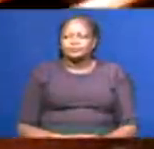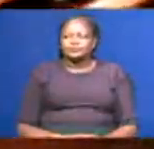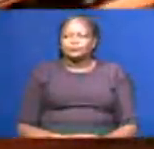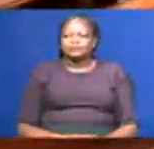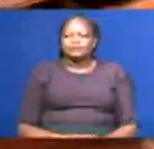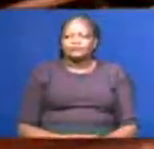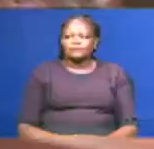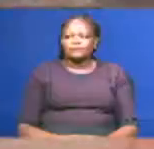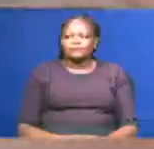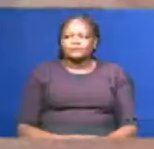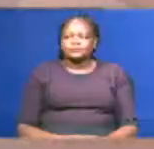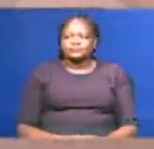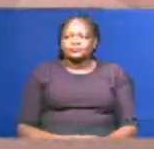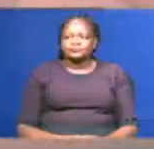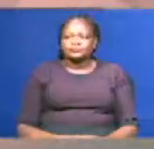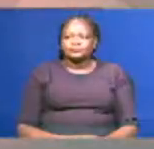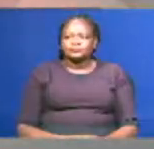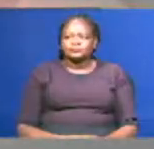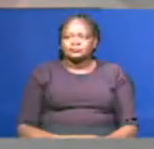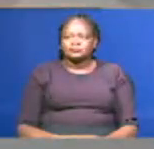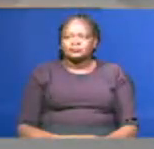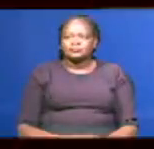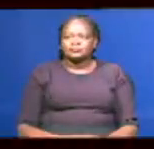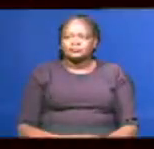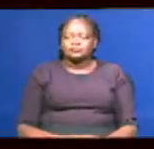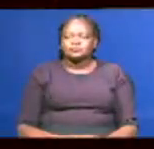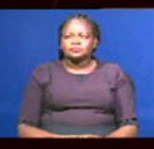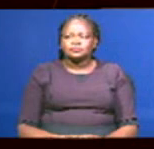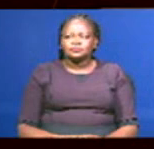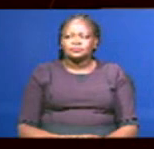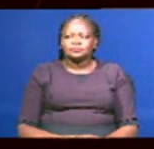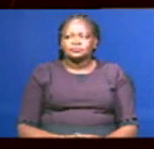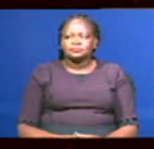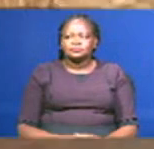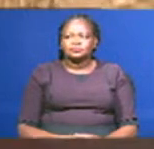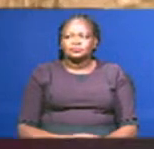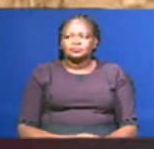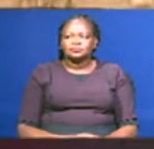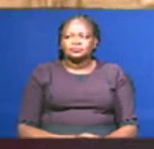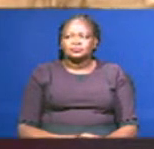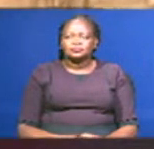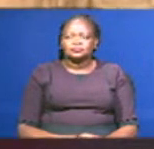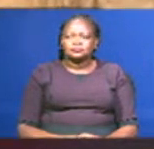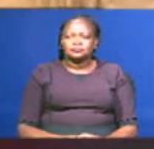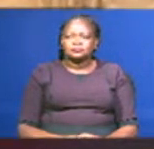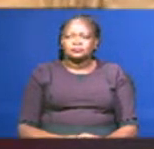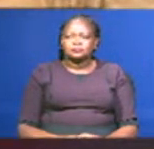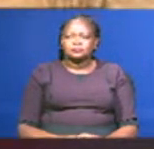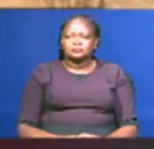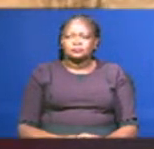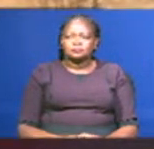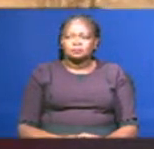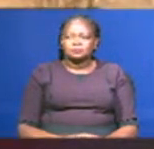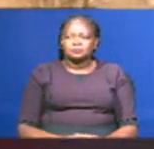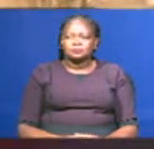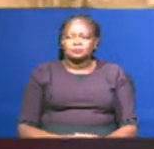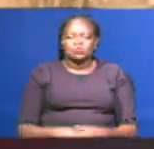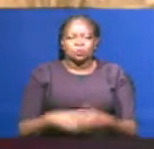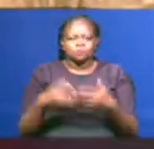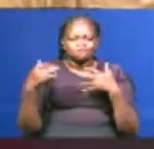We'll be right back. War on